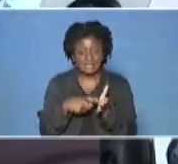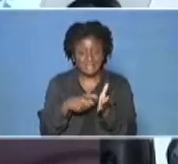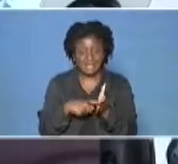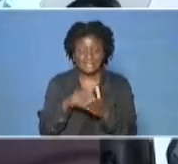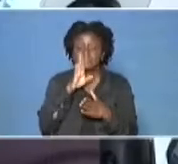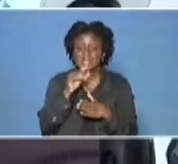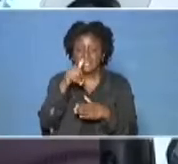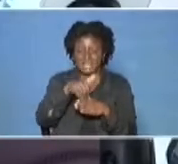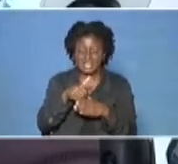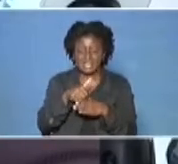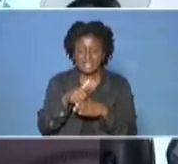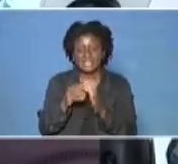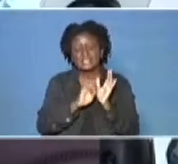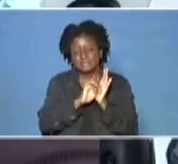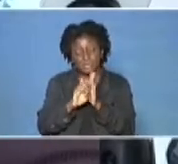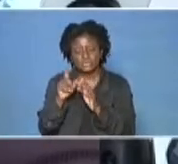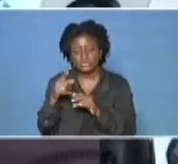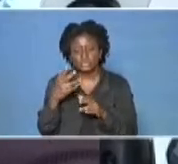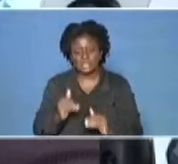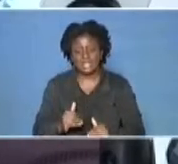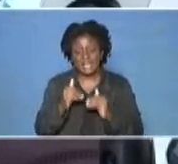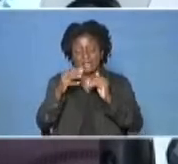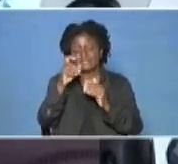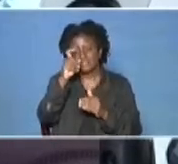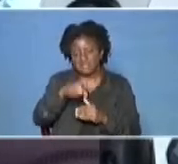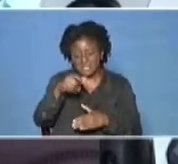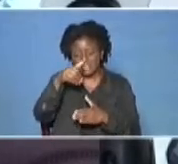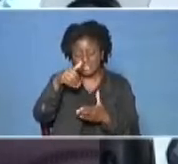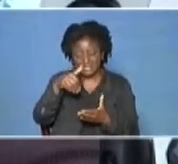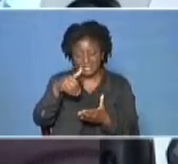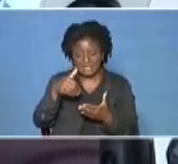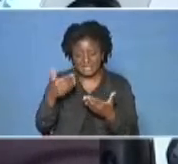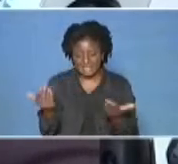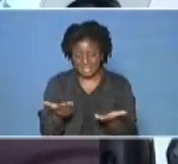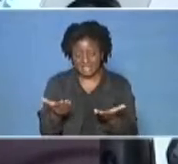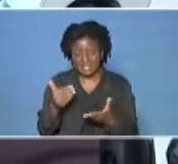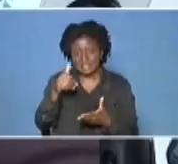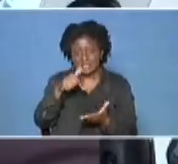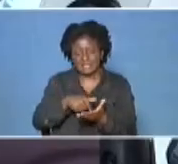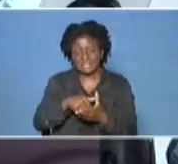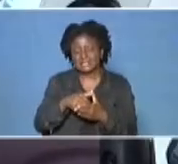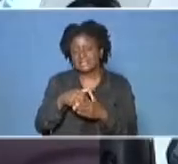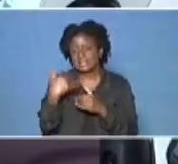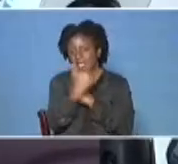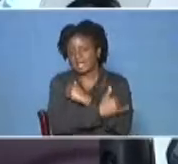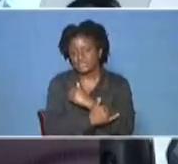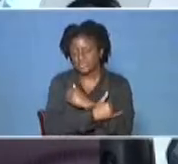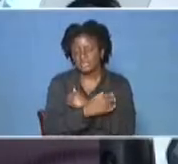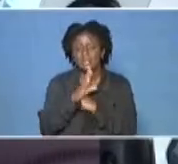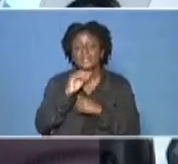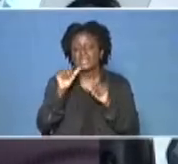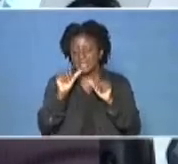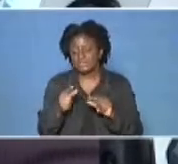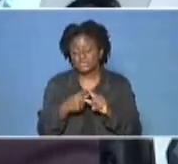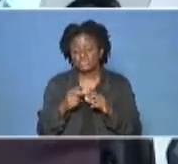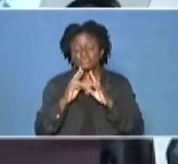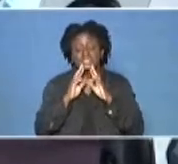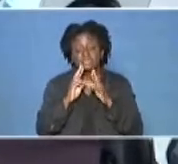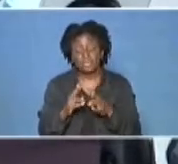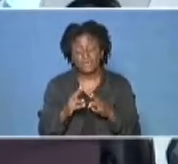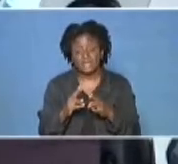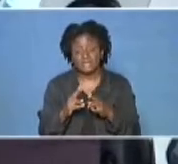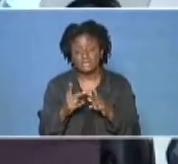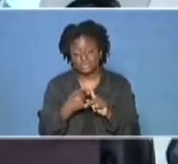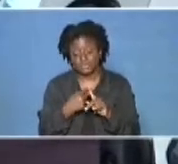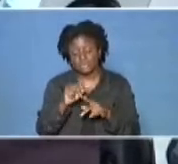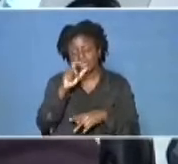in this country, and the needs are tremendous. And then being in a position to respond to those needs. I mean, it's not only a